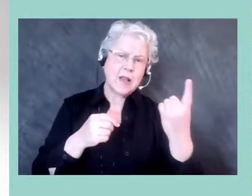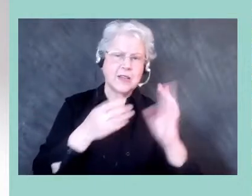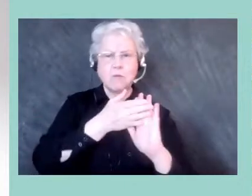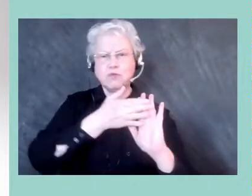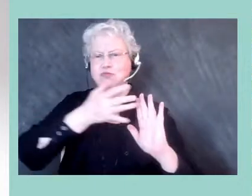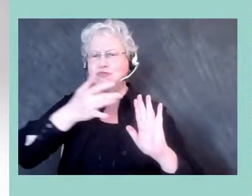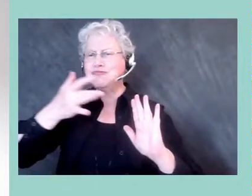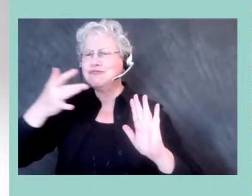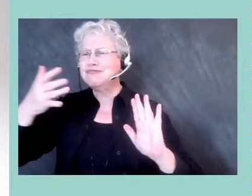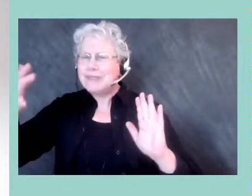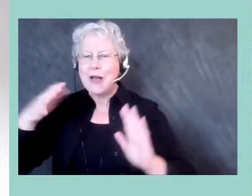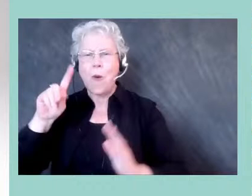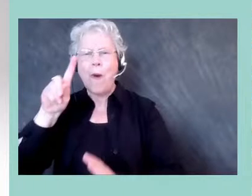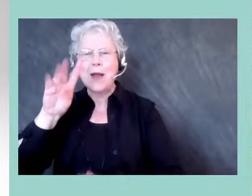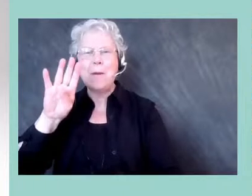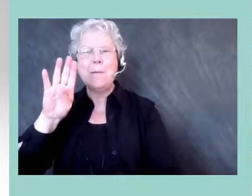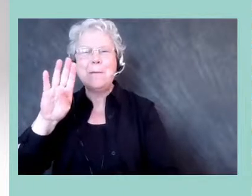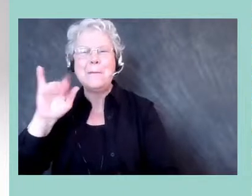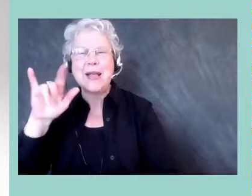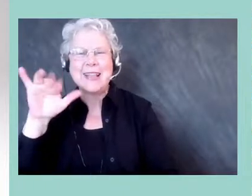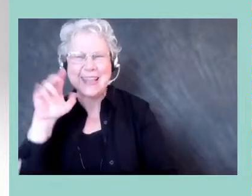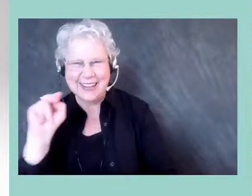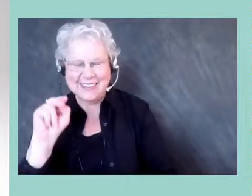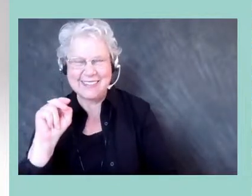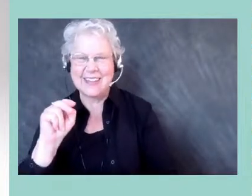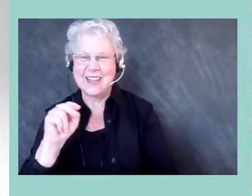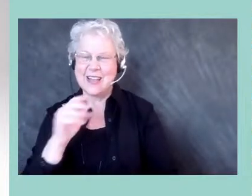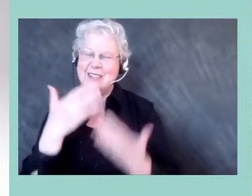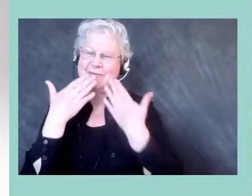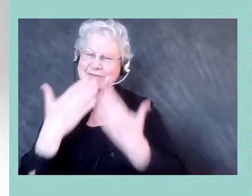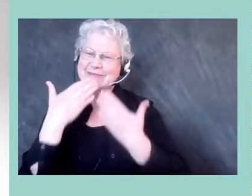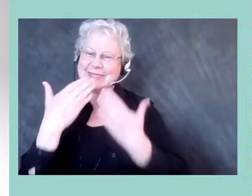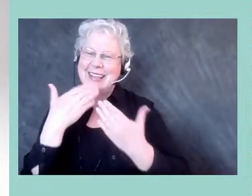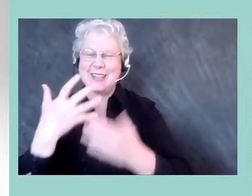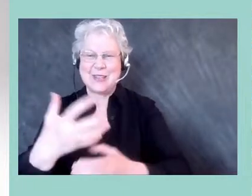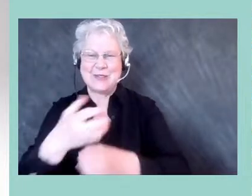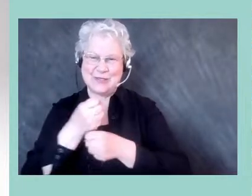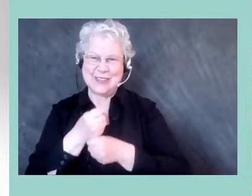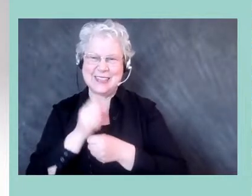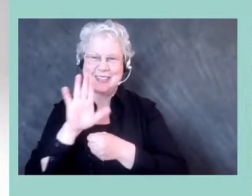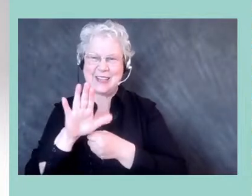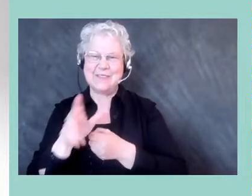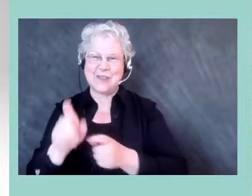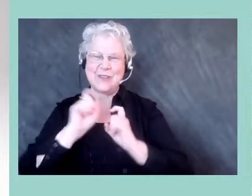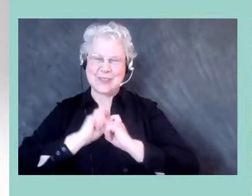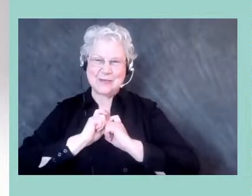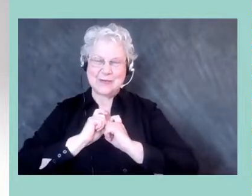gratefully be received.